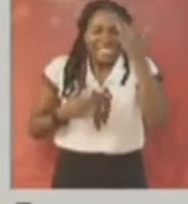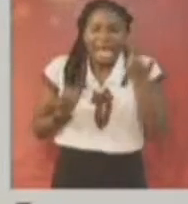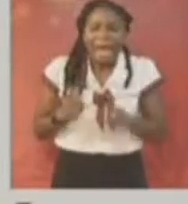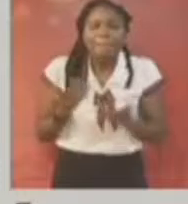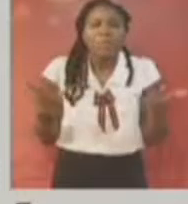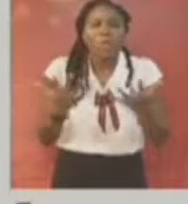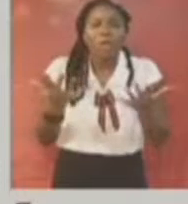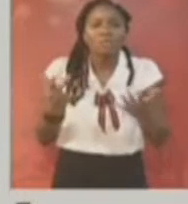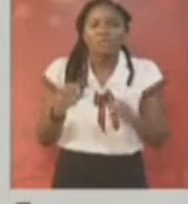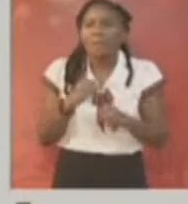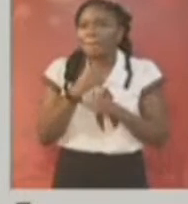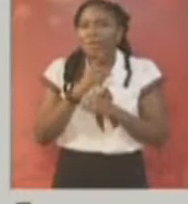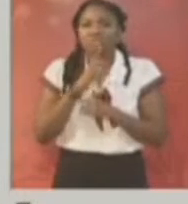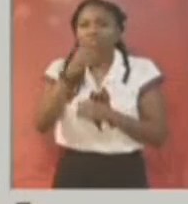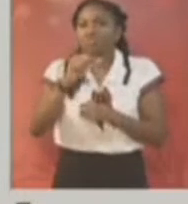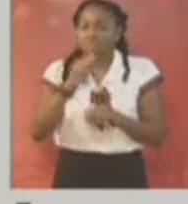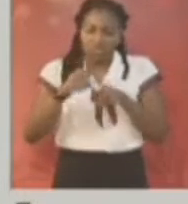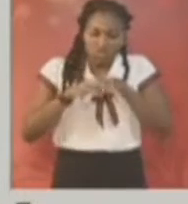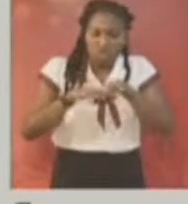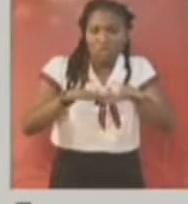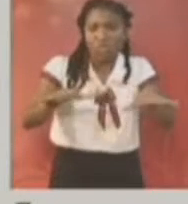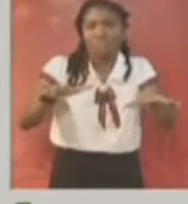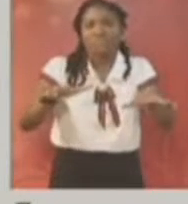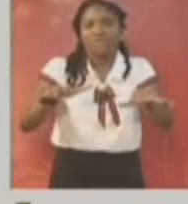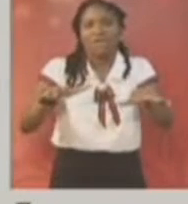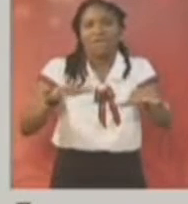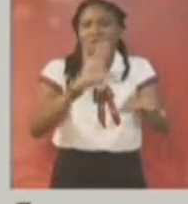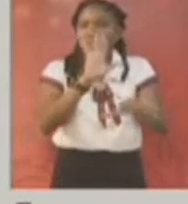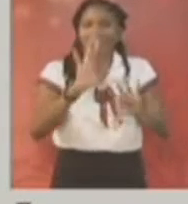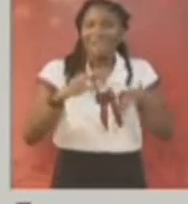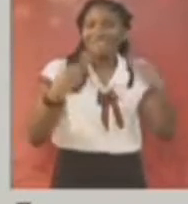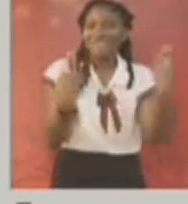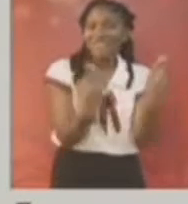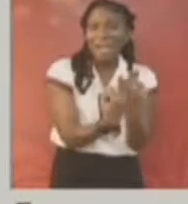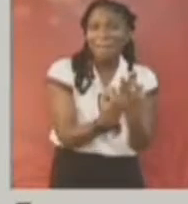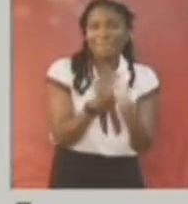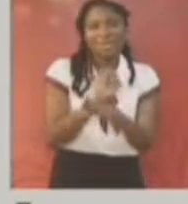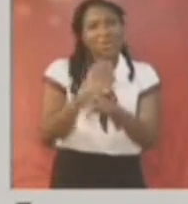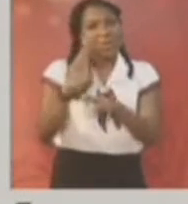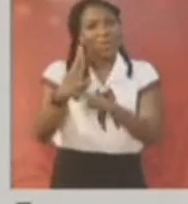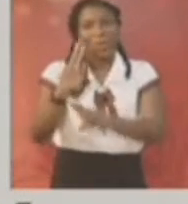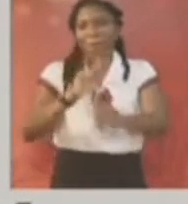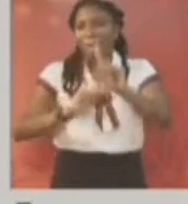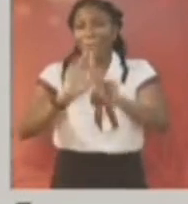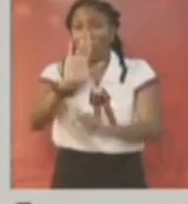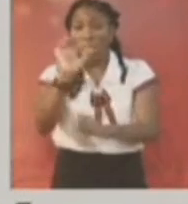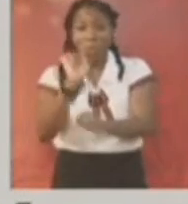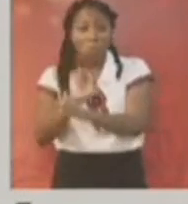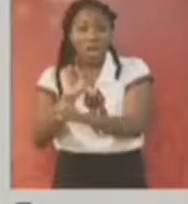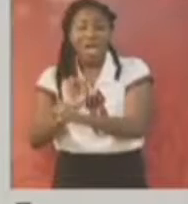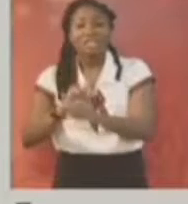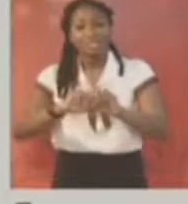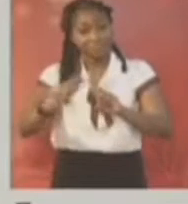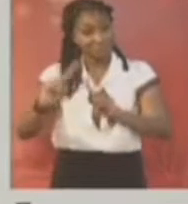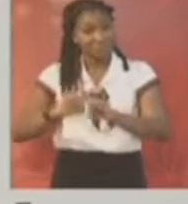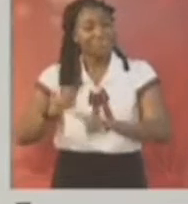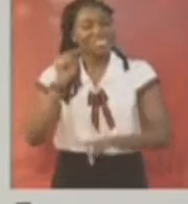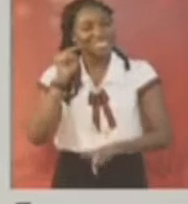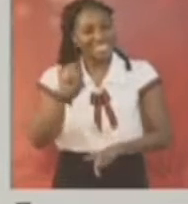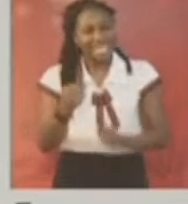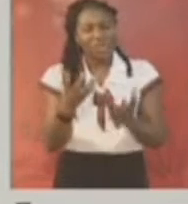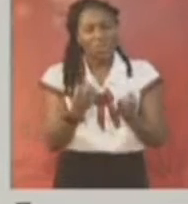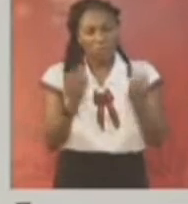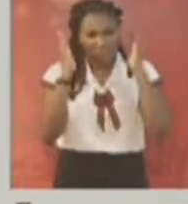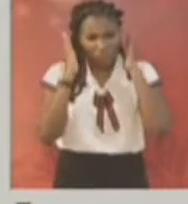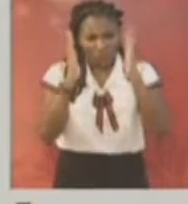you don't present a continued risk of spread to your family members, to the members of your workplace, etc. This is what we really want to focus